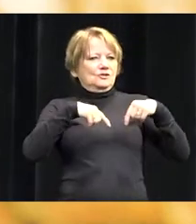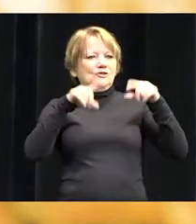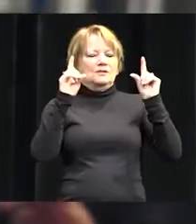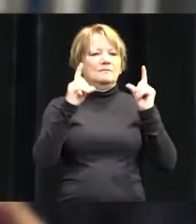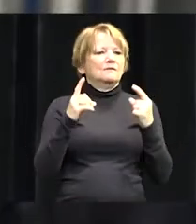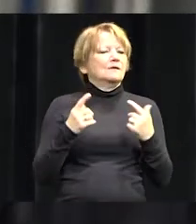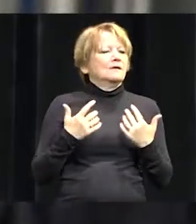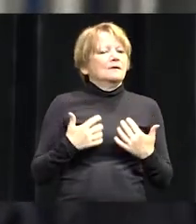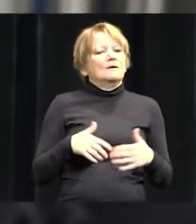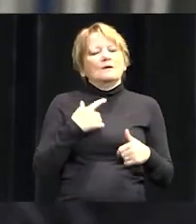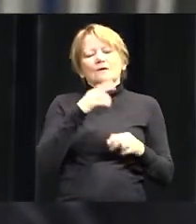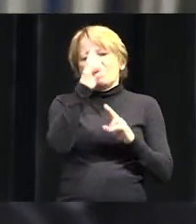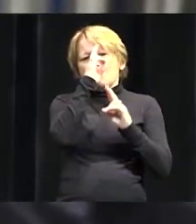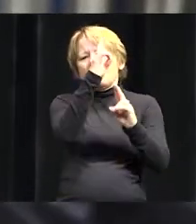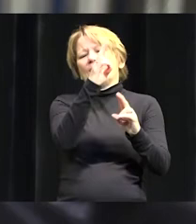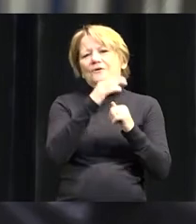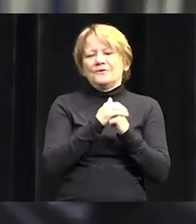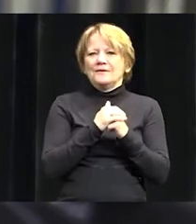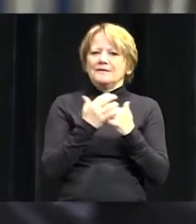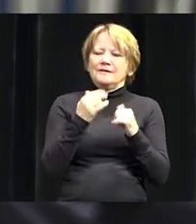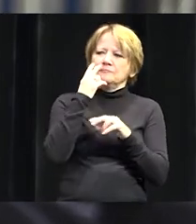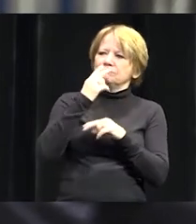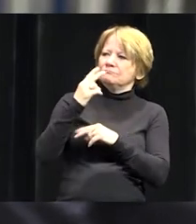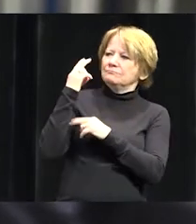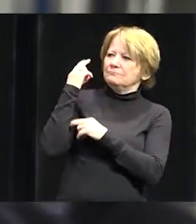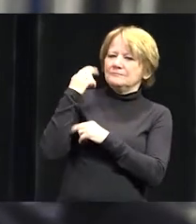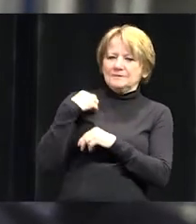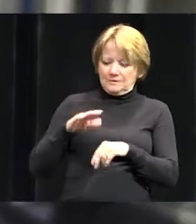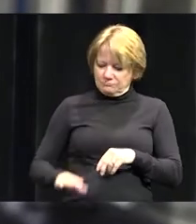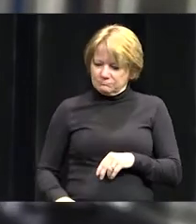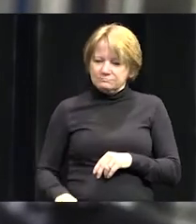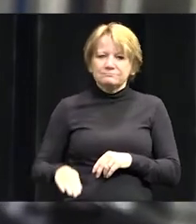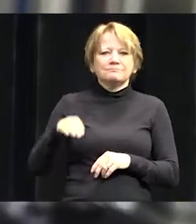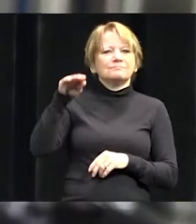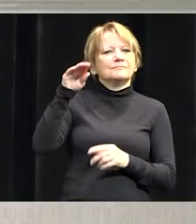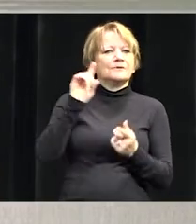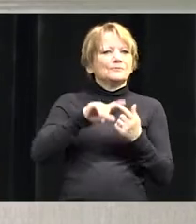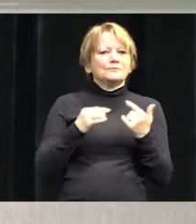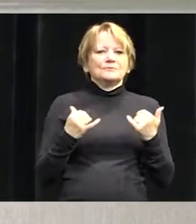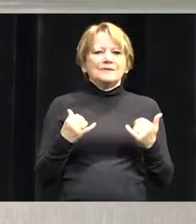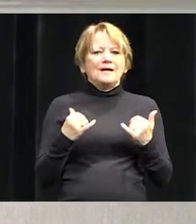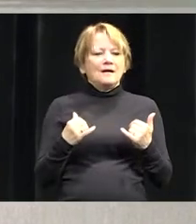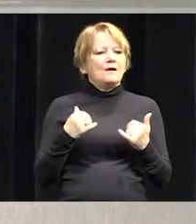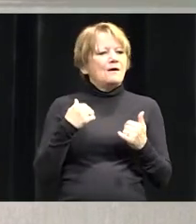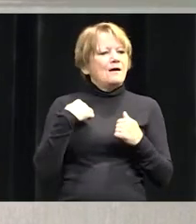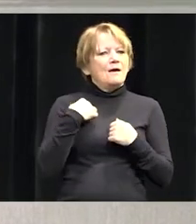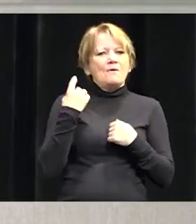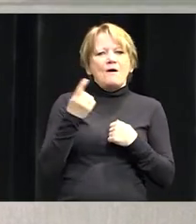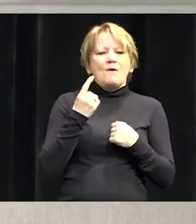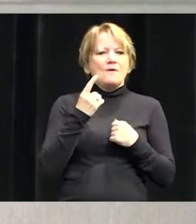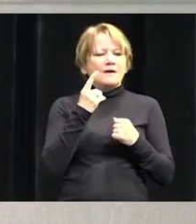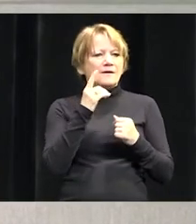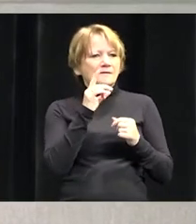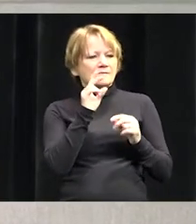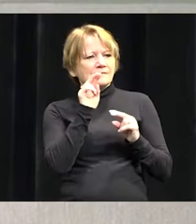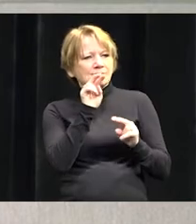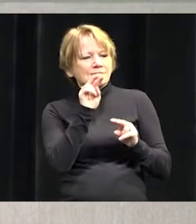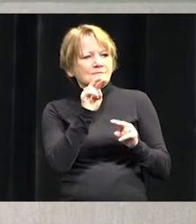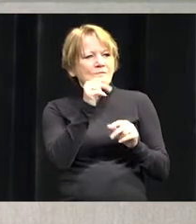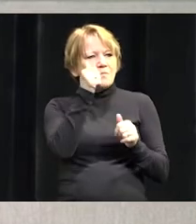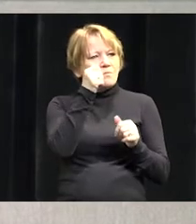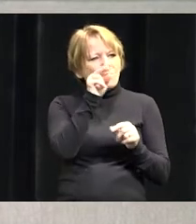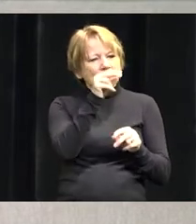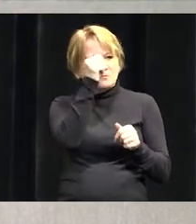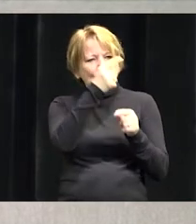achieving such an honor when i look back from my childhood and how i was always academically in my